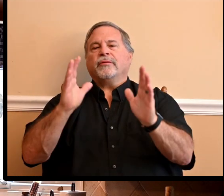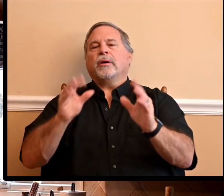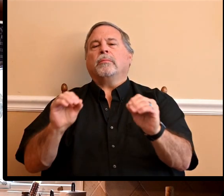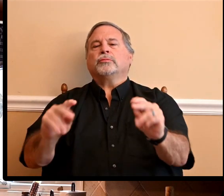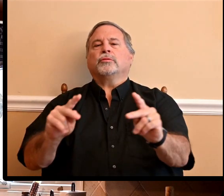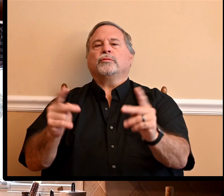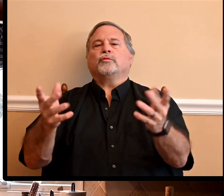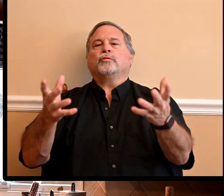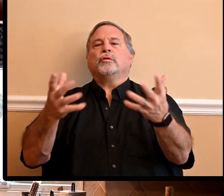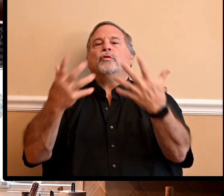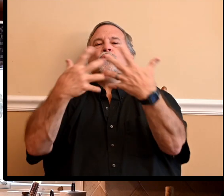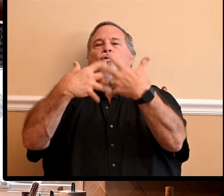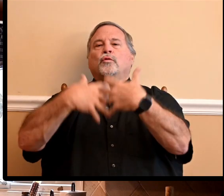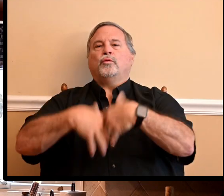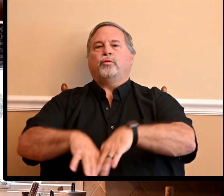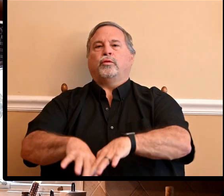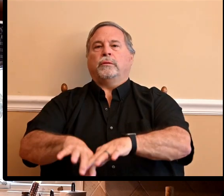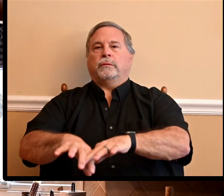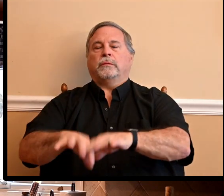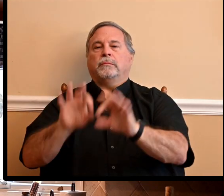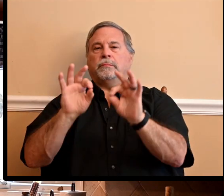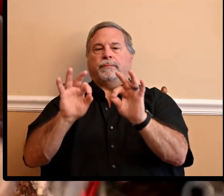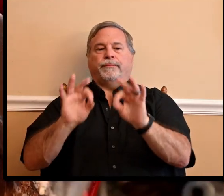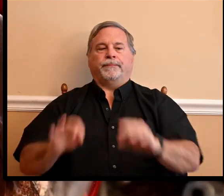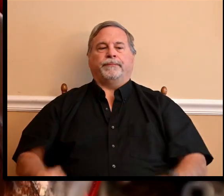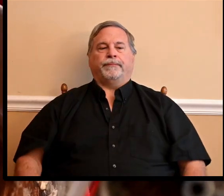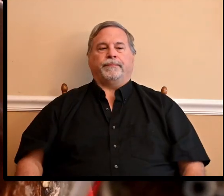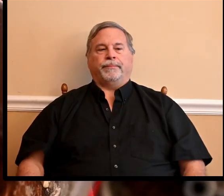Give it a chance to incorporate.